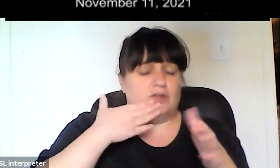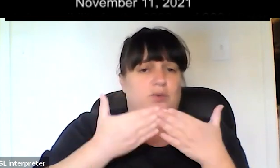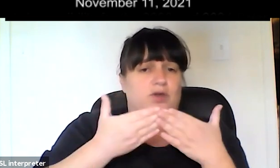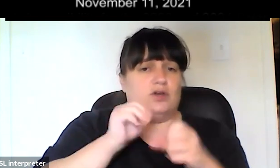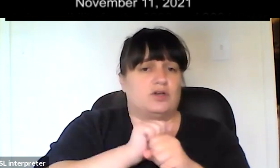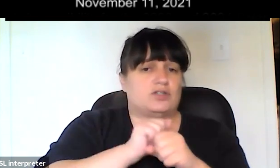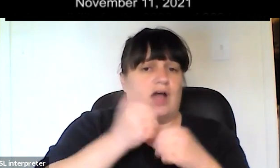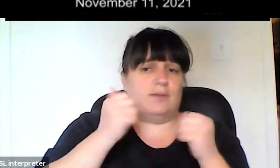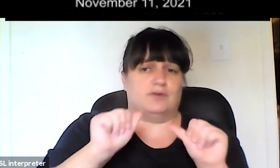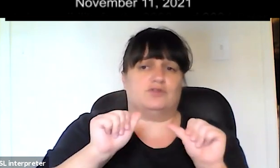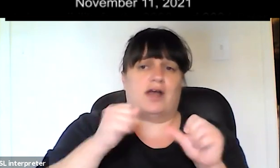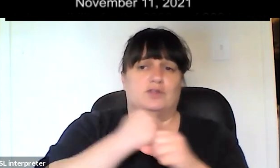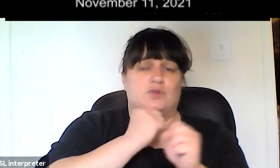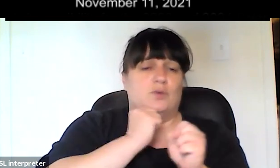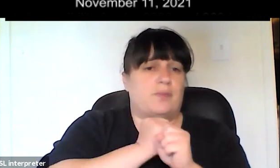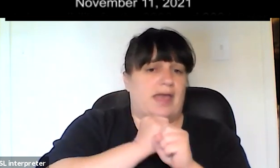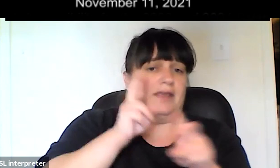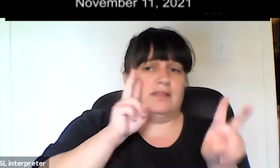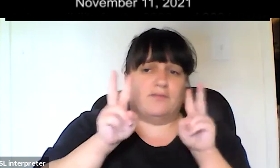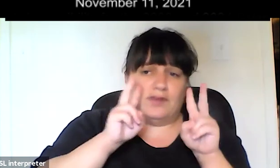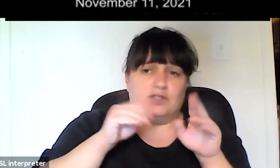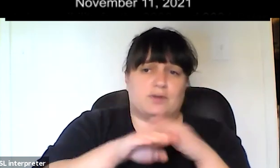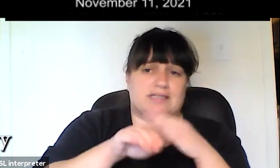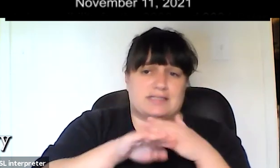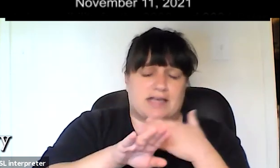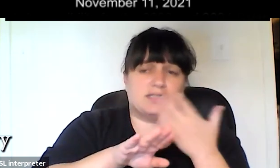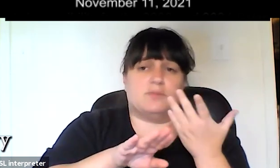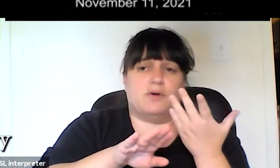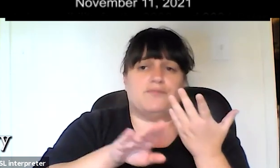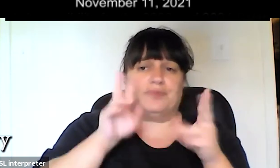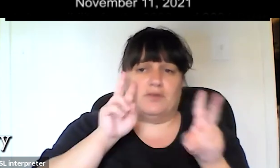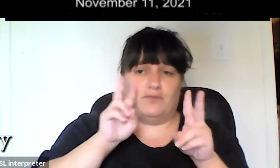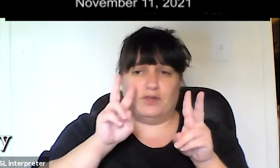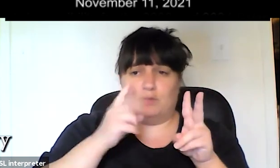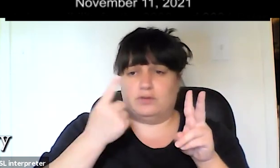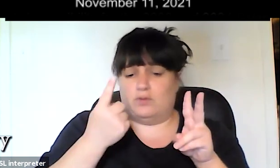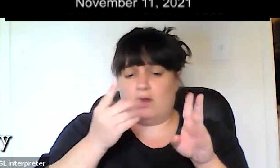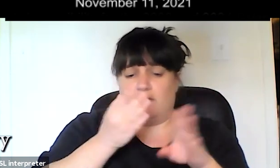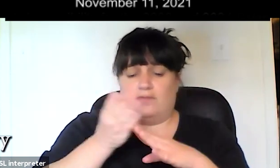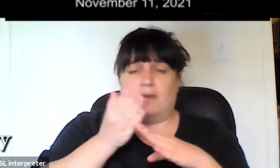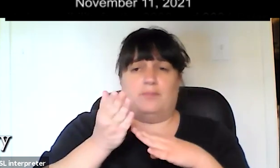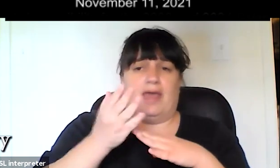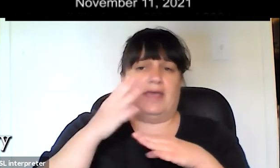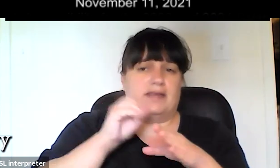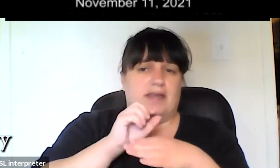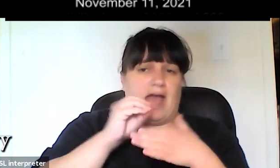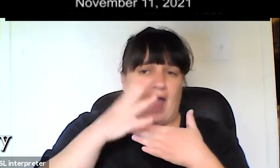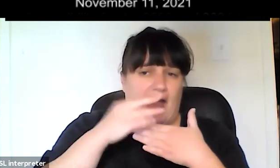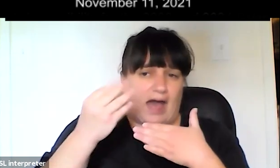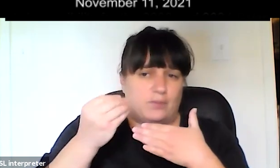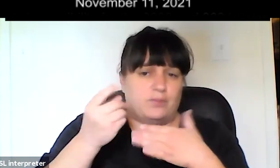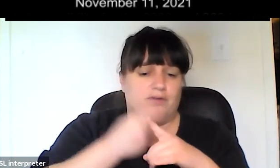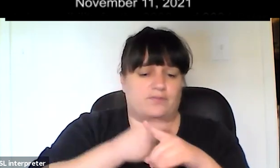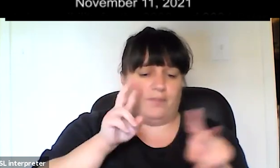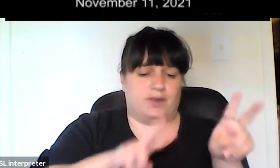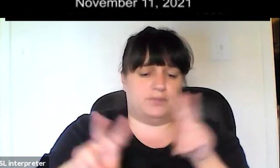of trying to be able to make those visuals accessible. The visuals are one of the main sort of outputs from the observatory